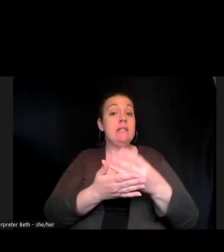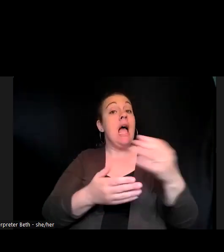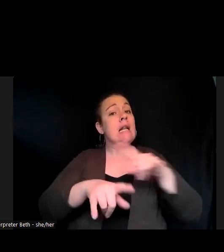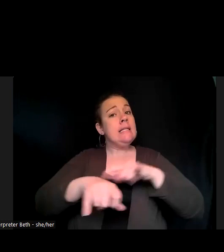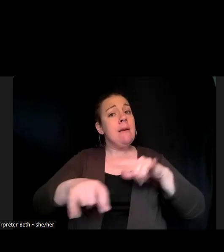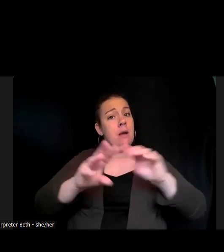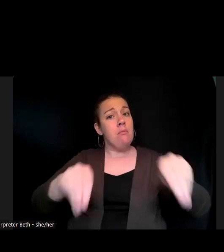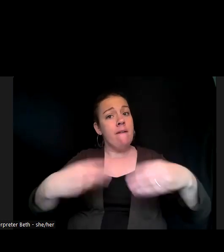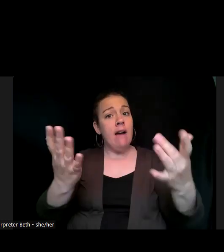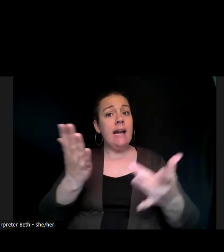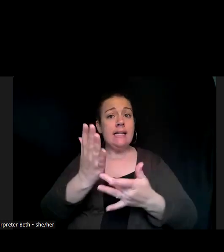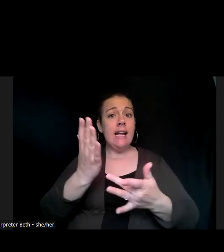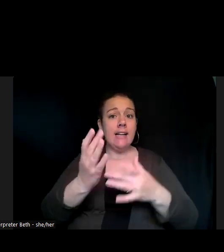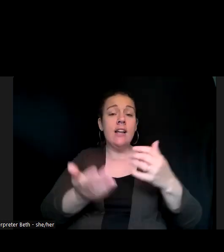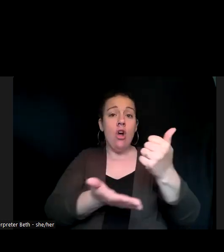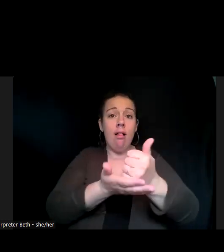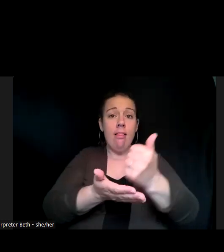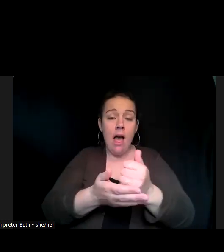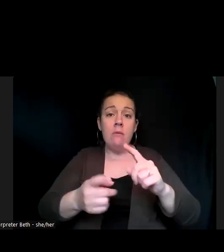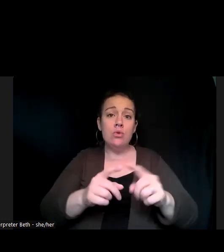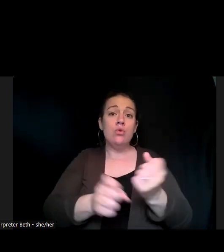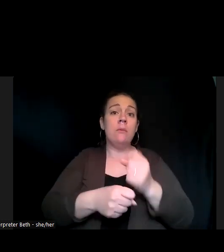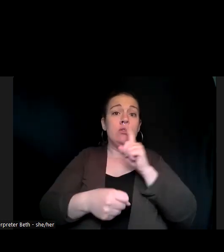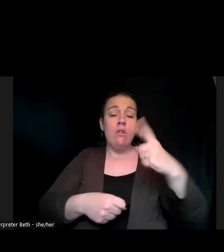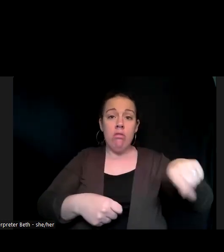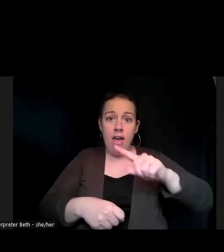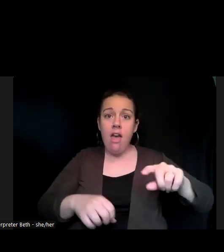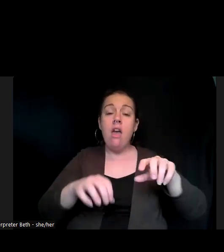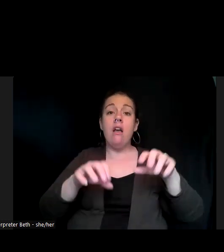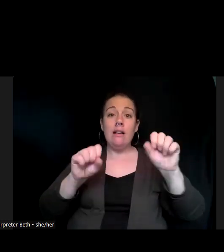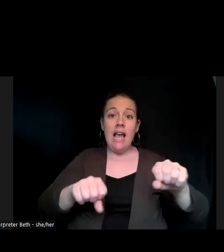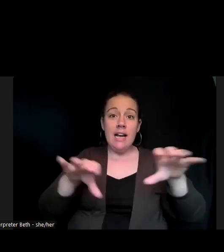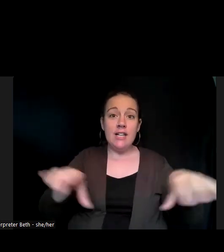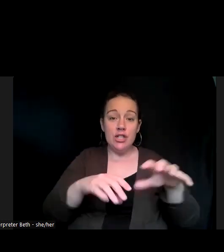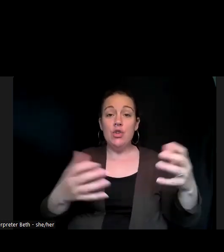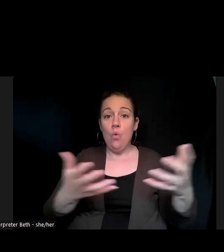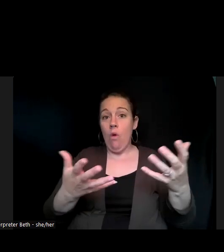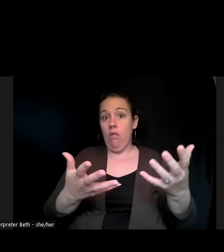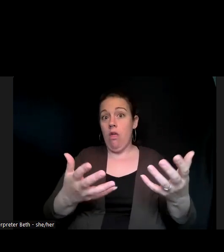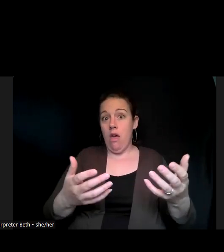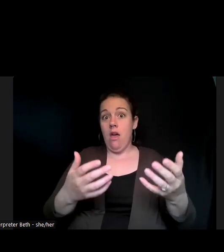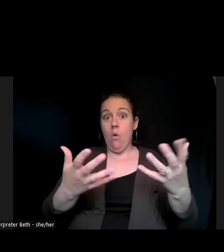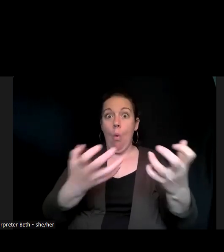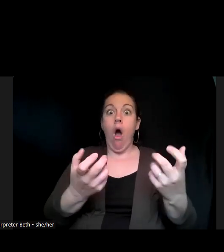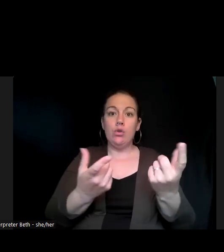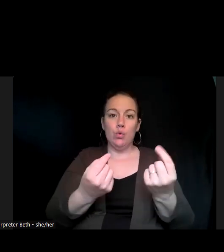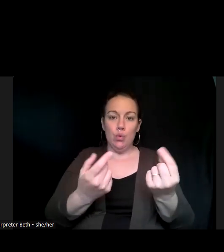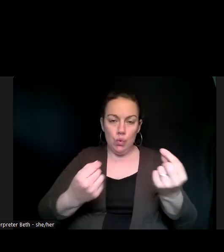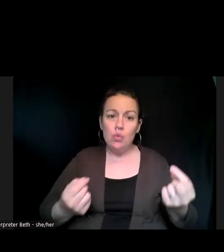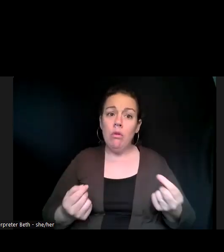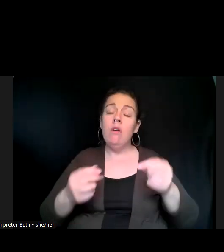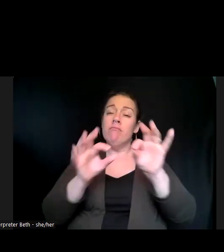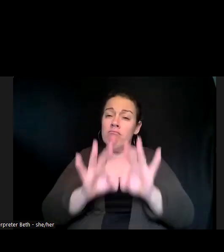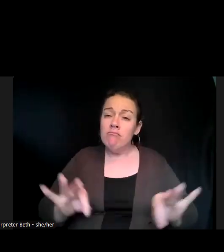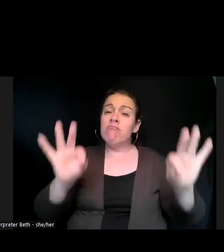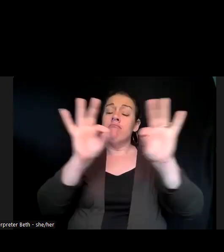that they're aligning to the best and most evidence-based practices that we know about making a difference for our students. It's essential that we